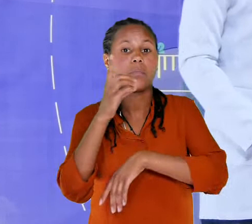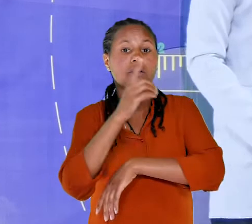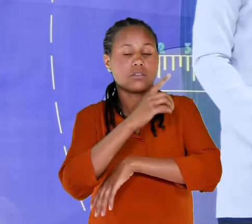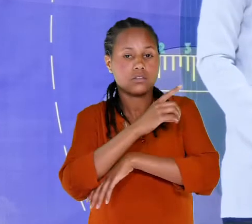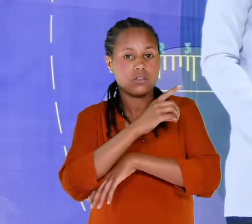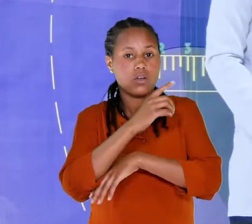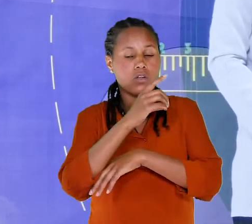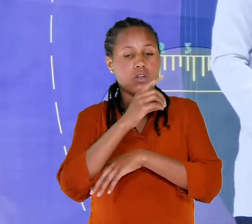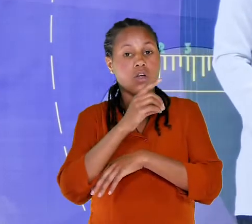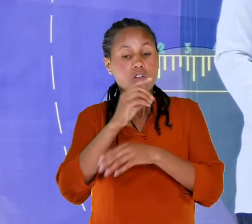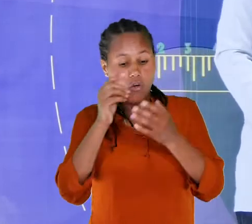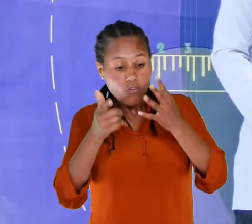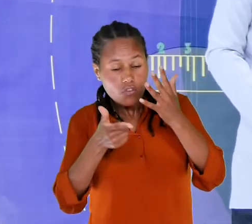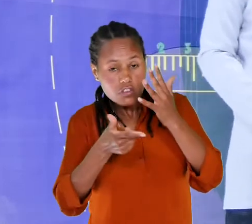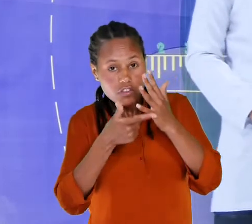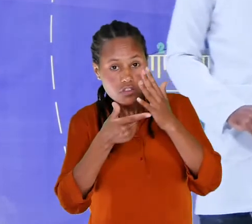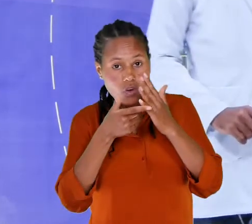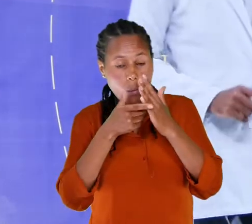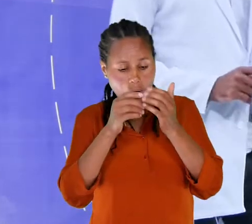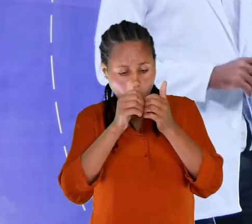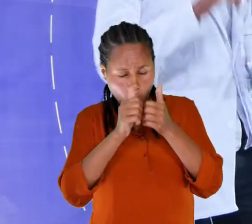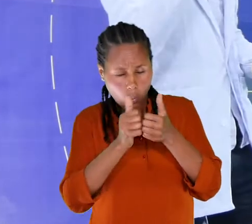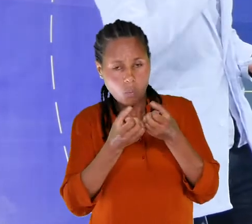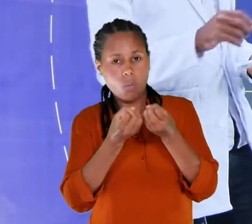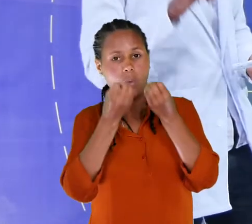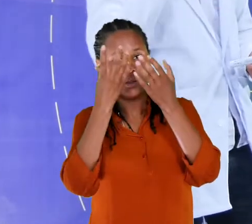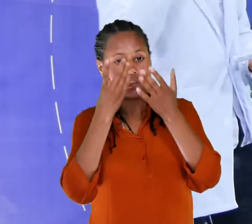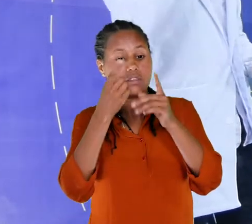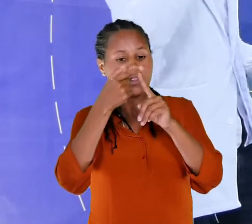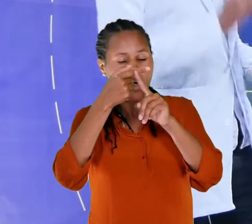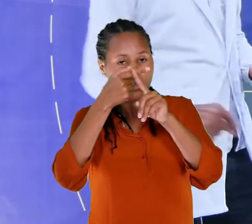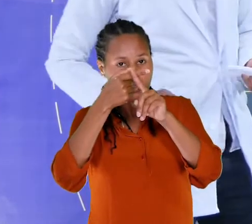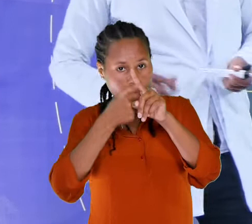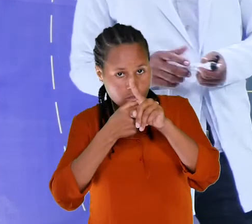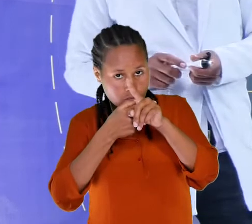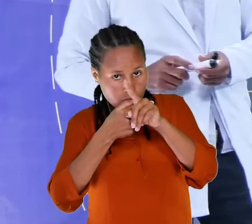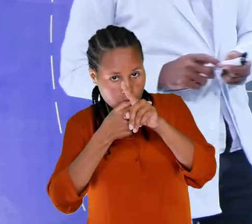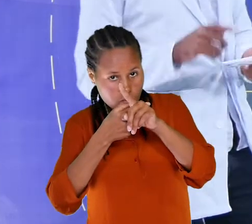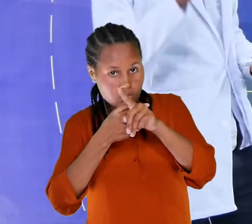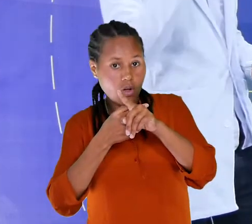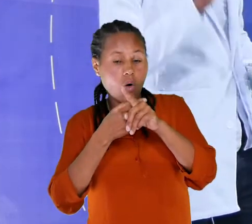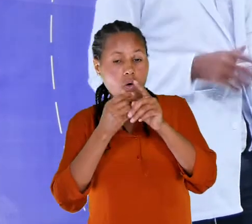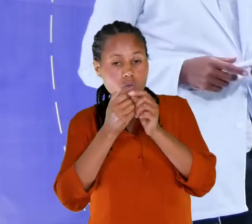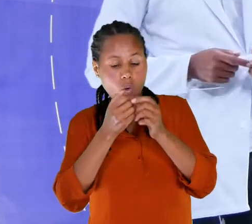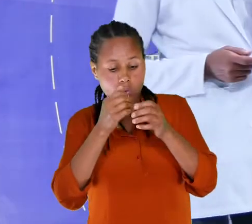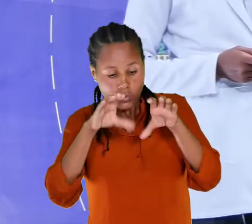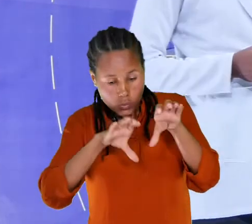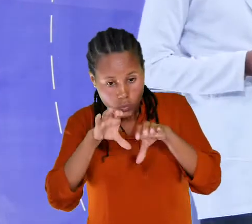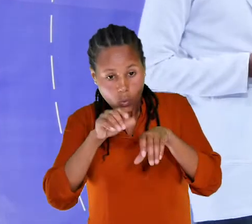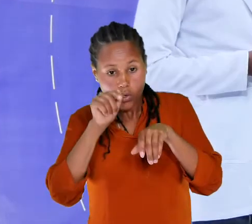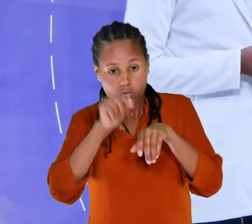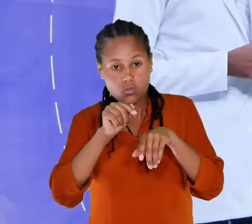many months are there in a year? Do it for a minute or for 1 minute.